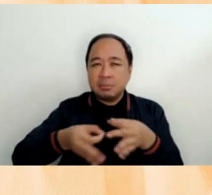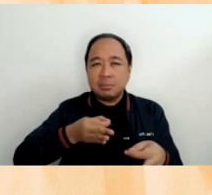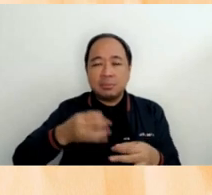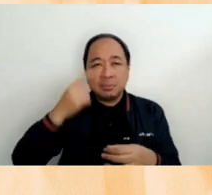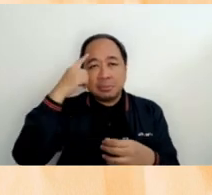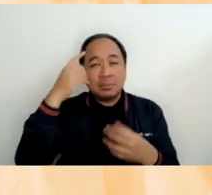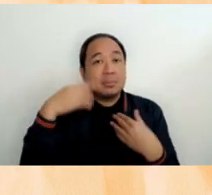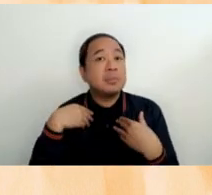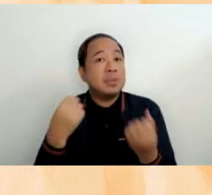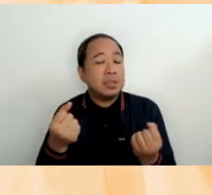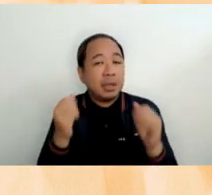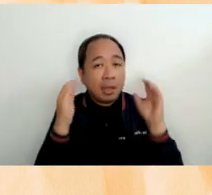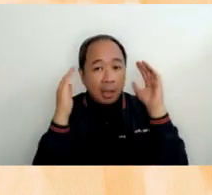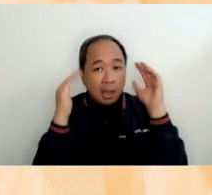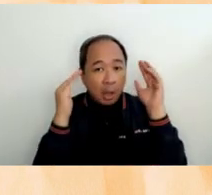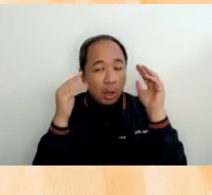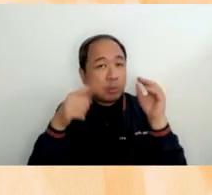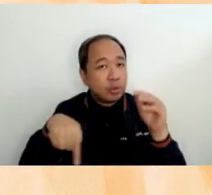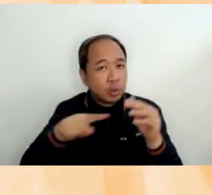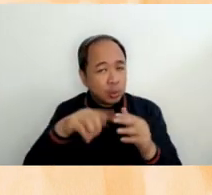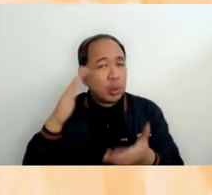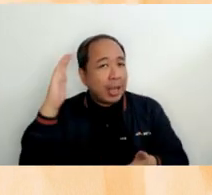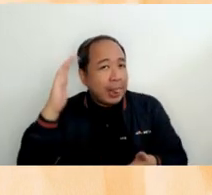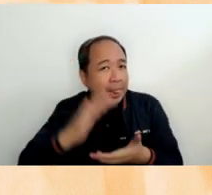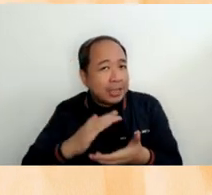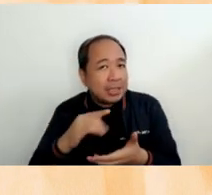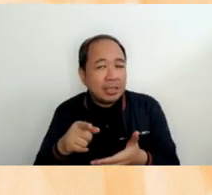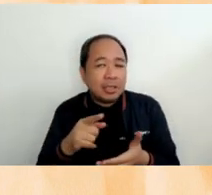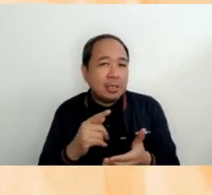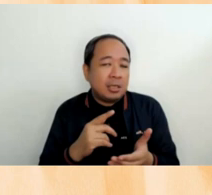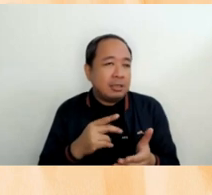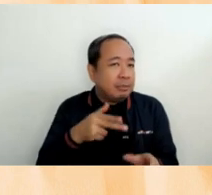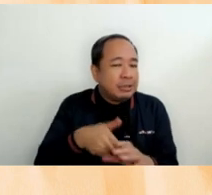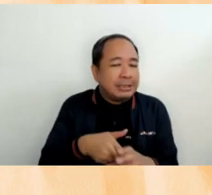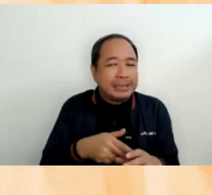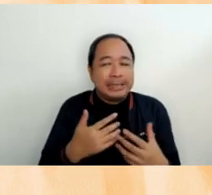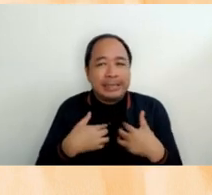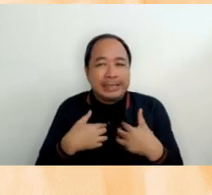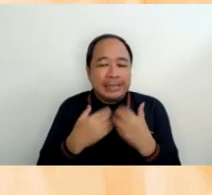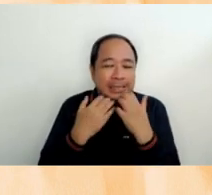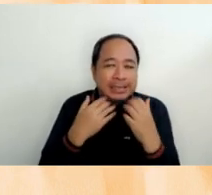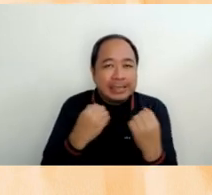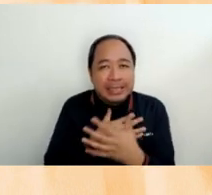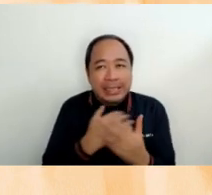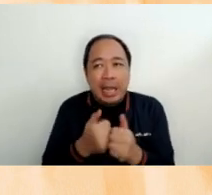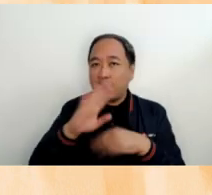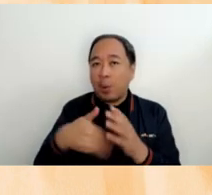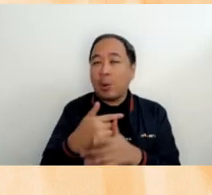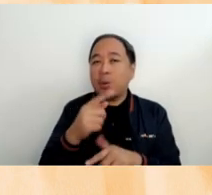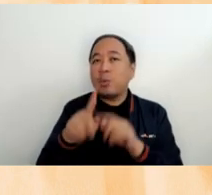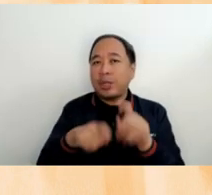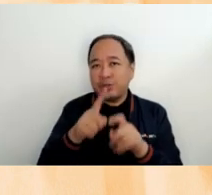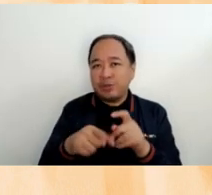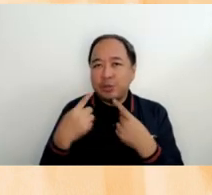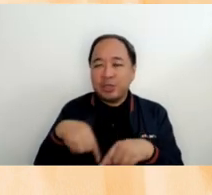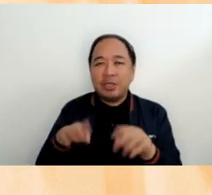hope you have lessened our participants' apprehensions in handling such cases.